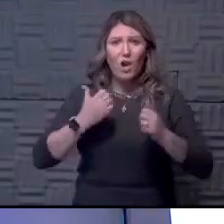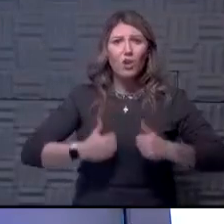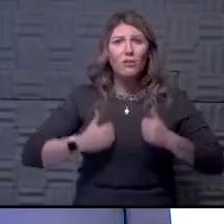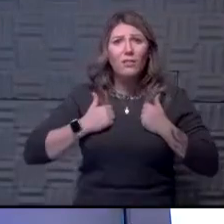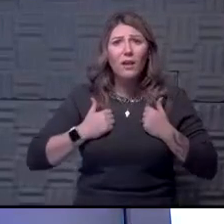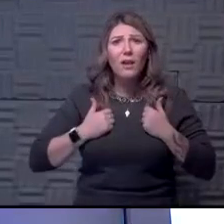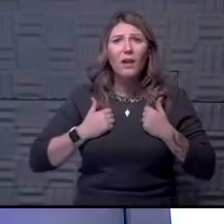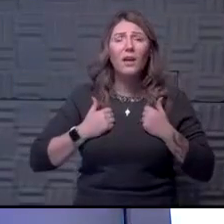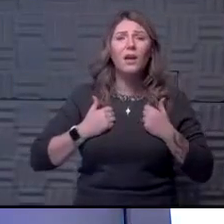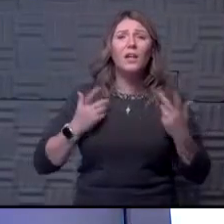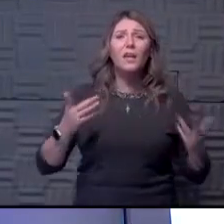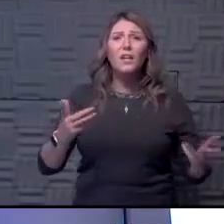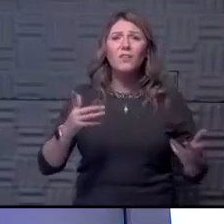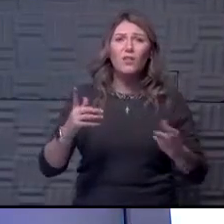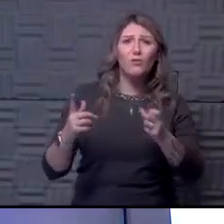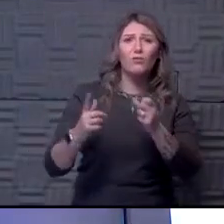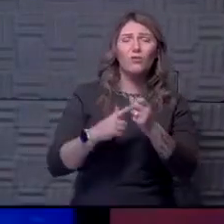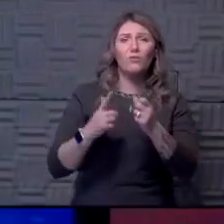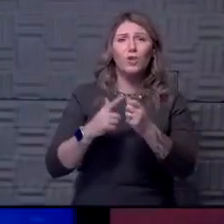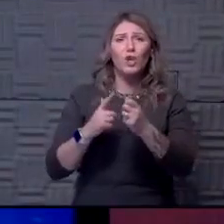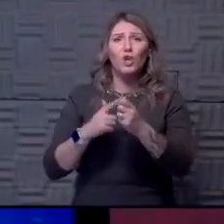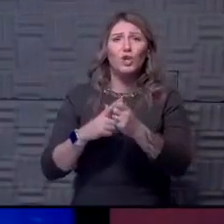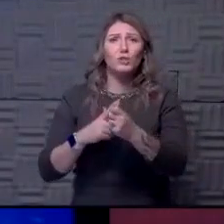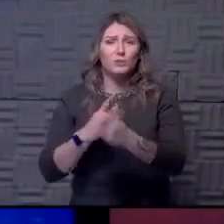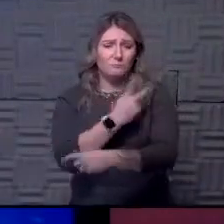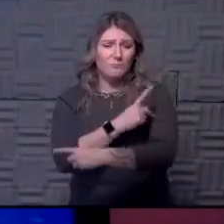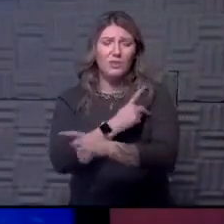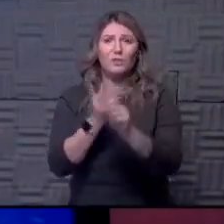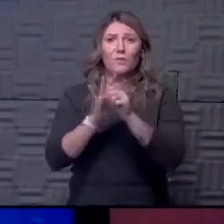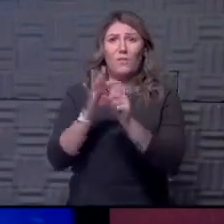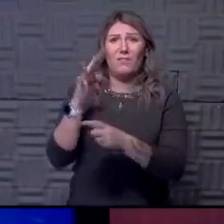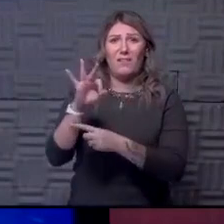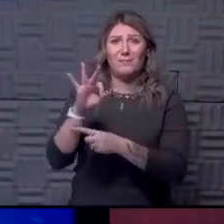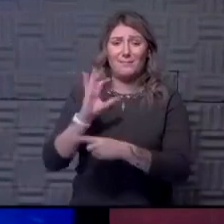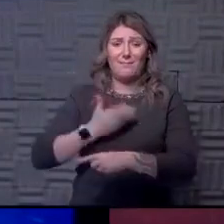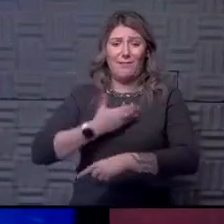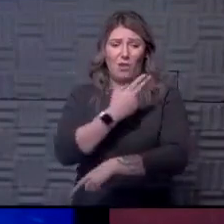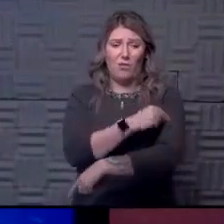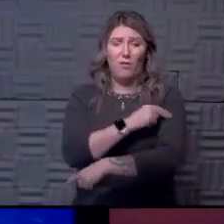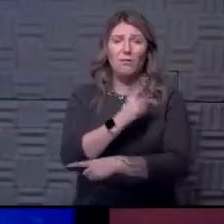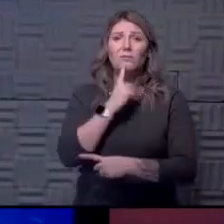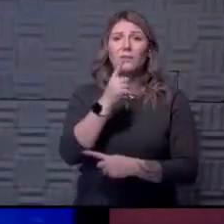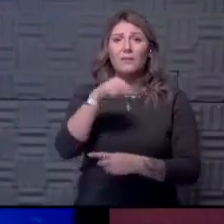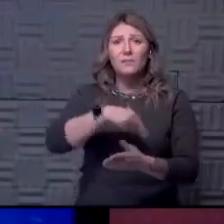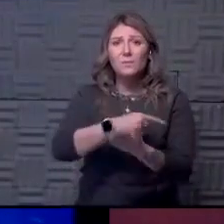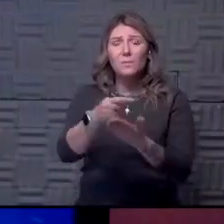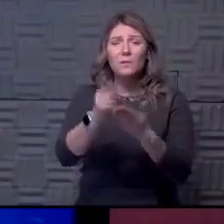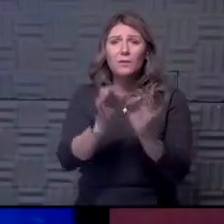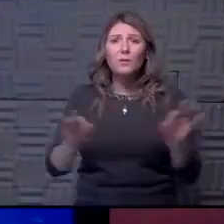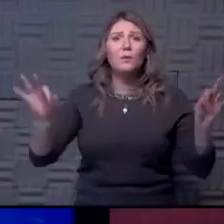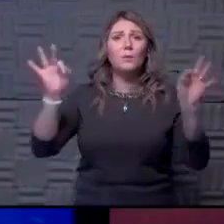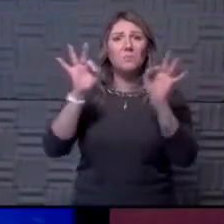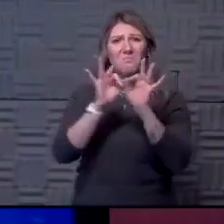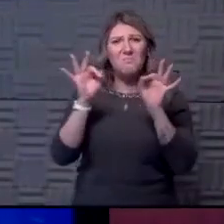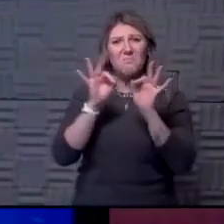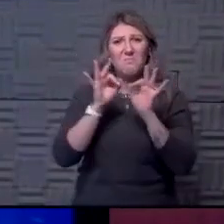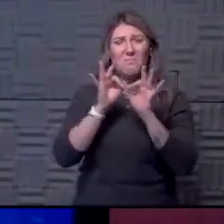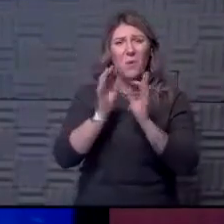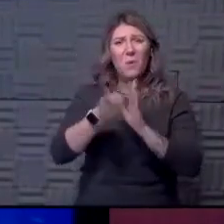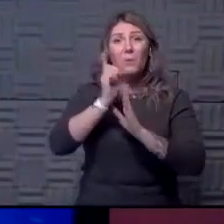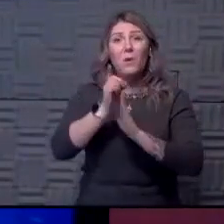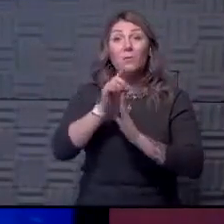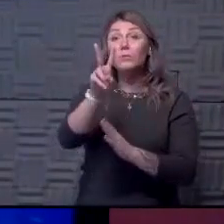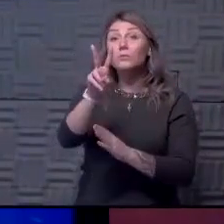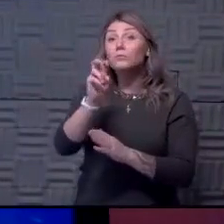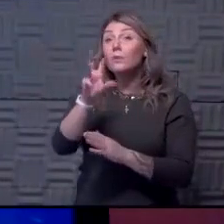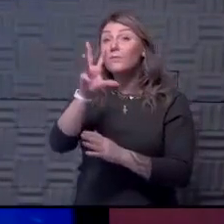By commemorating the first COVID-19 patient that was admitted to our hospital. This week we will hit another important milestone, our 250th episode of the